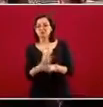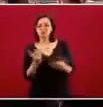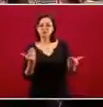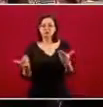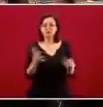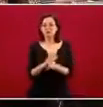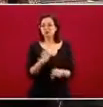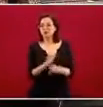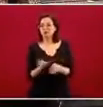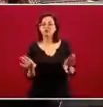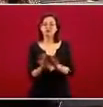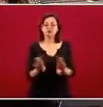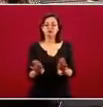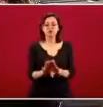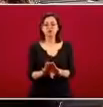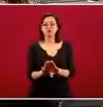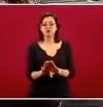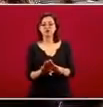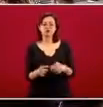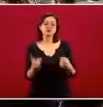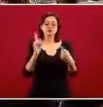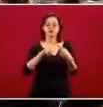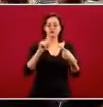leave their workplaces and